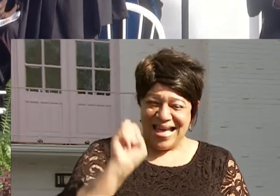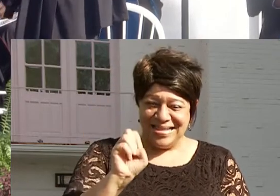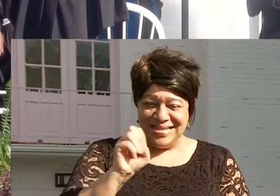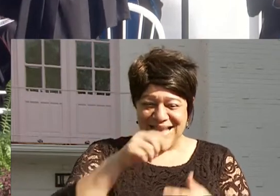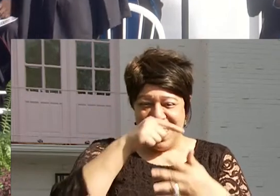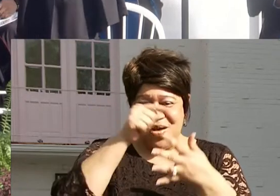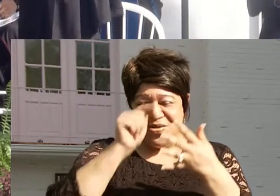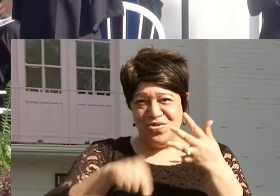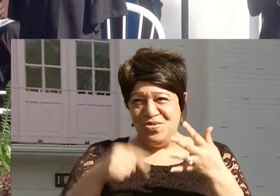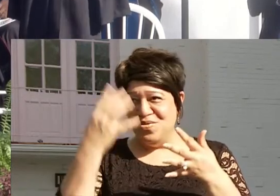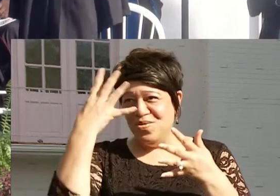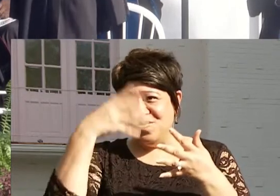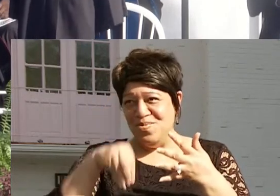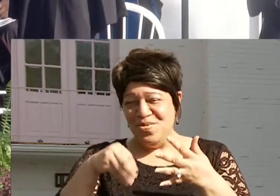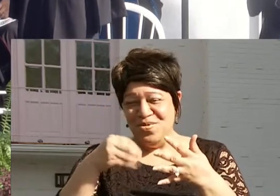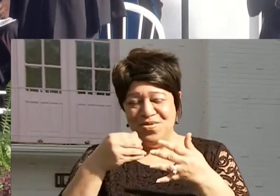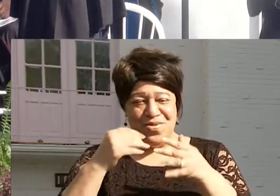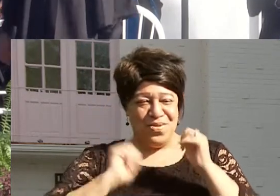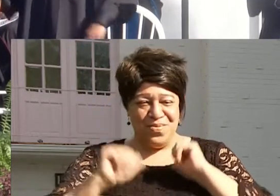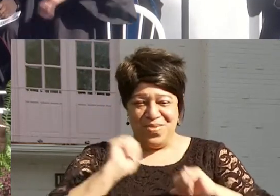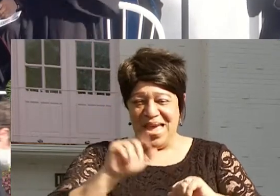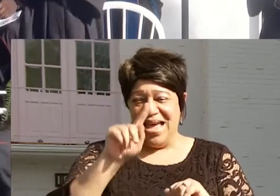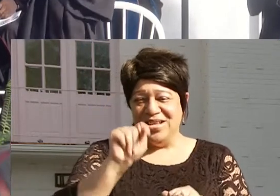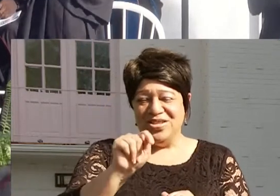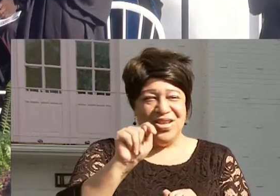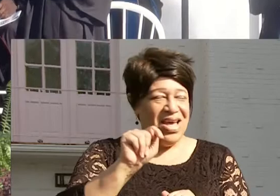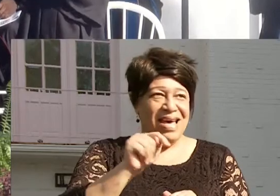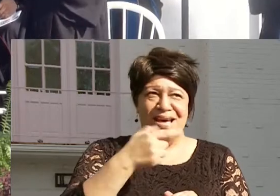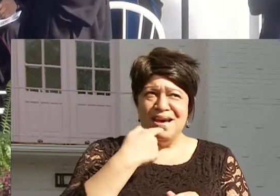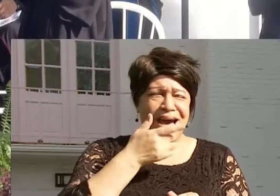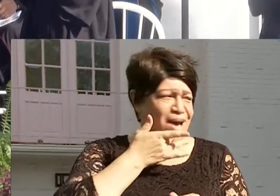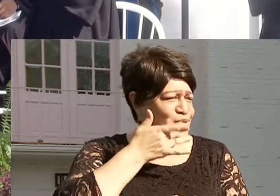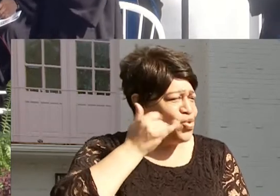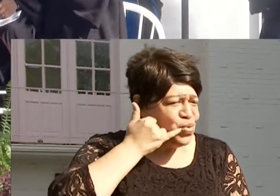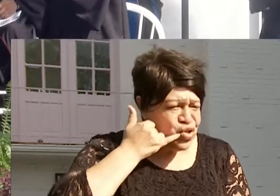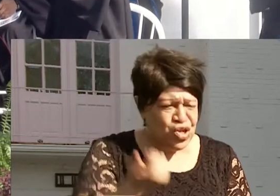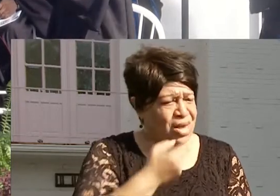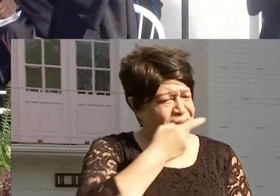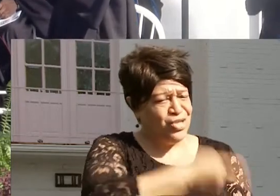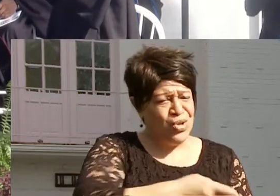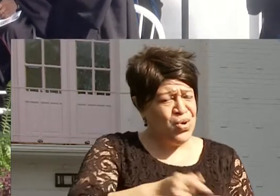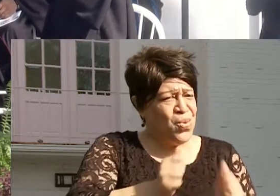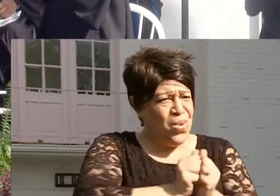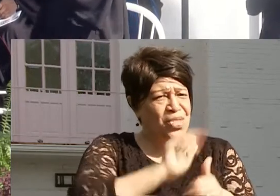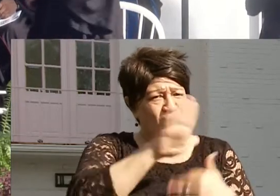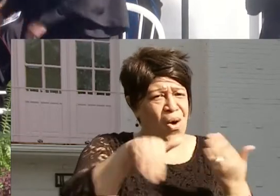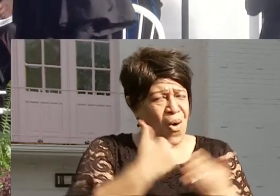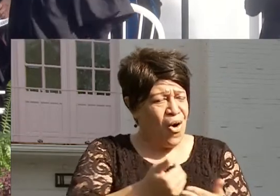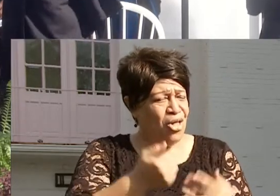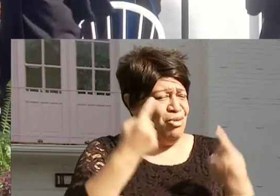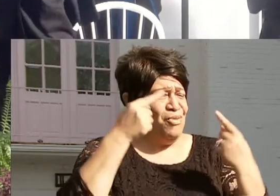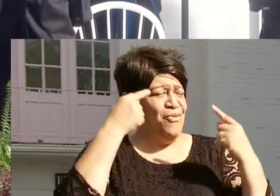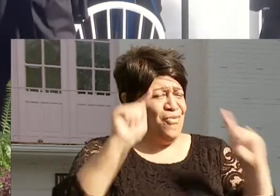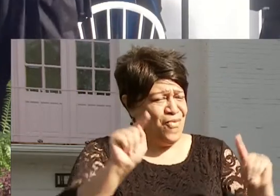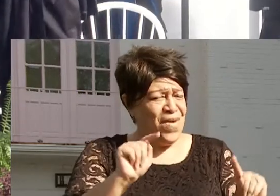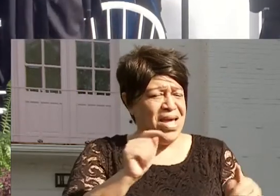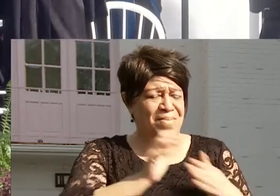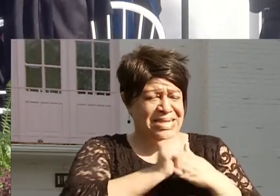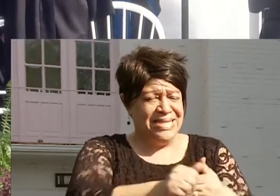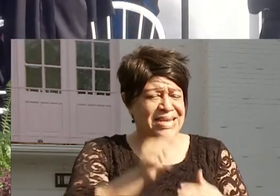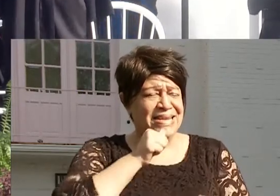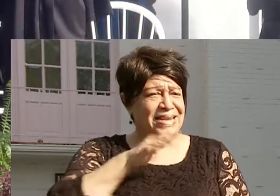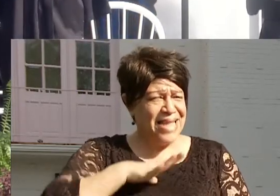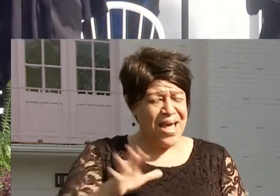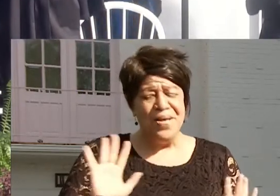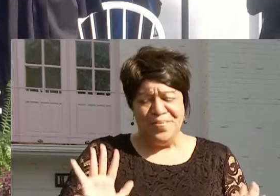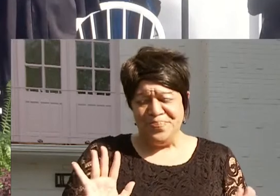Elise, Sanaa Lathan, Taraji P. Henson. I'm so jealous of this man right here. Jealous. But